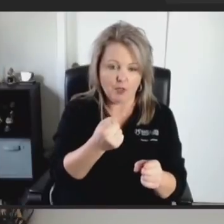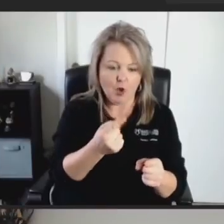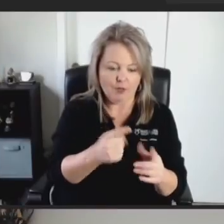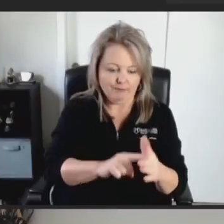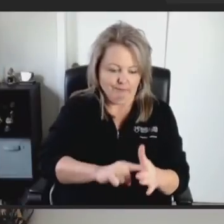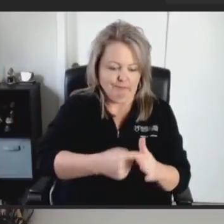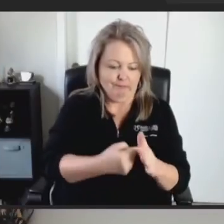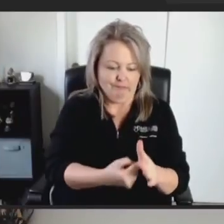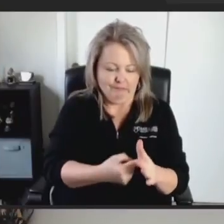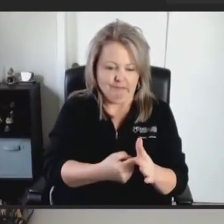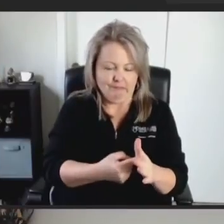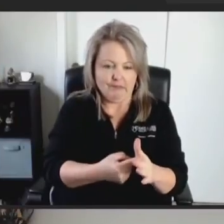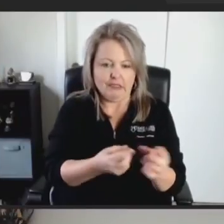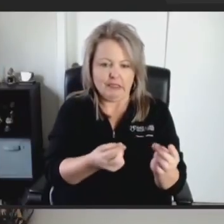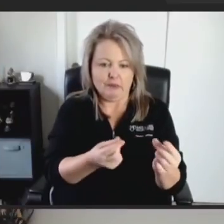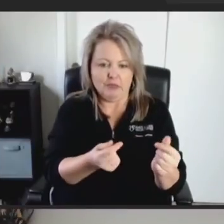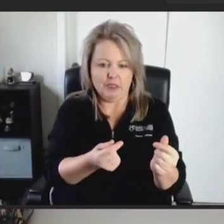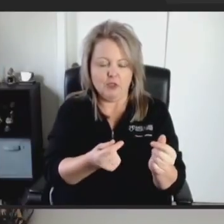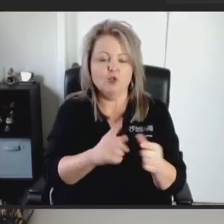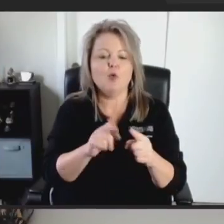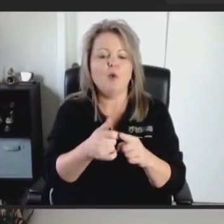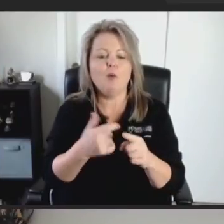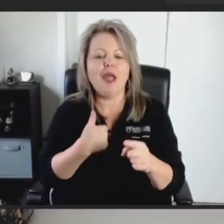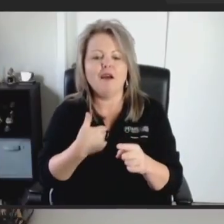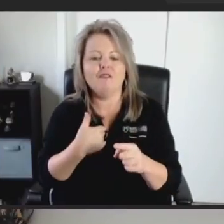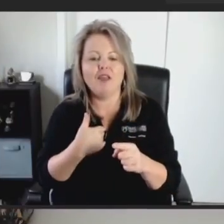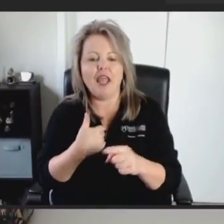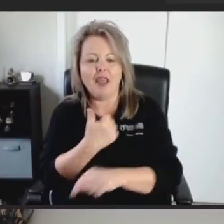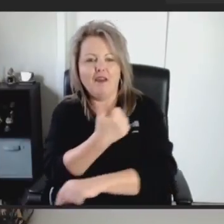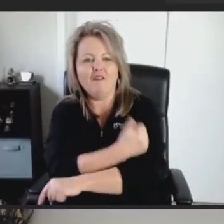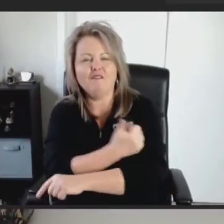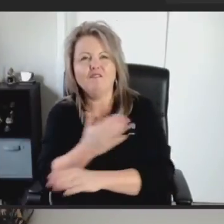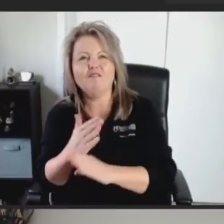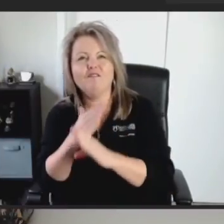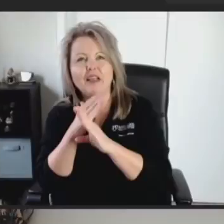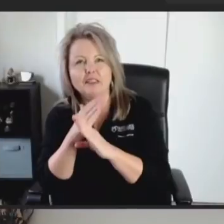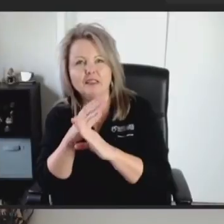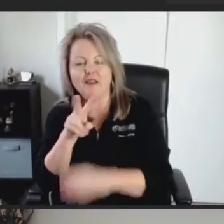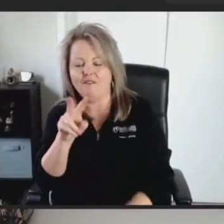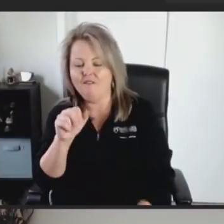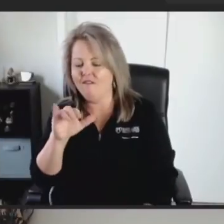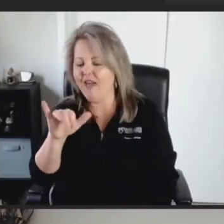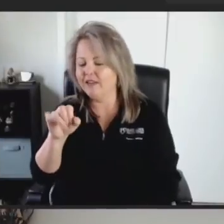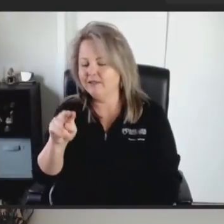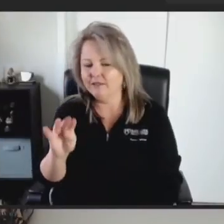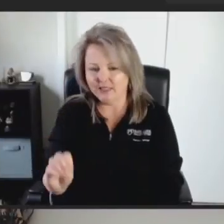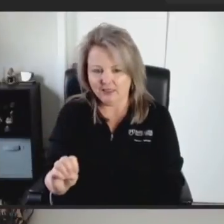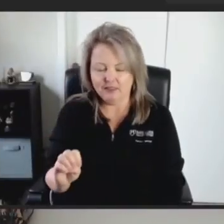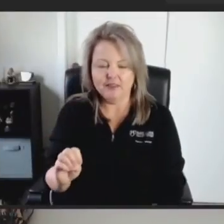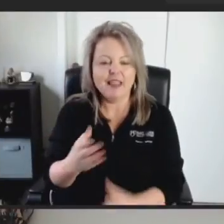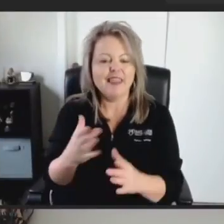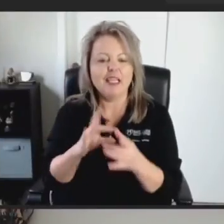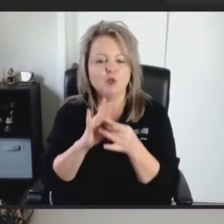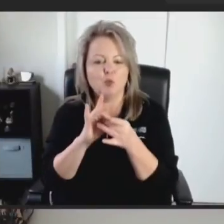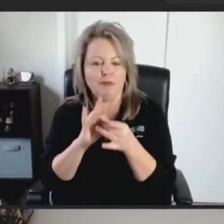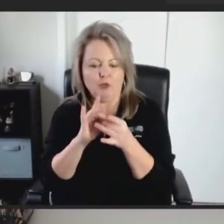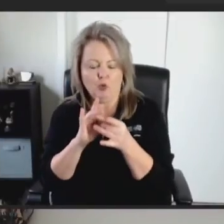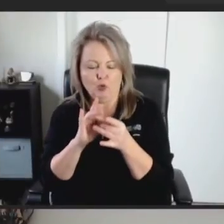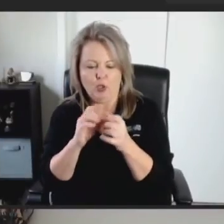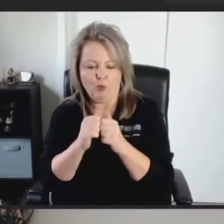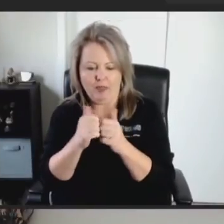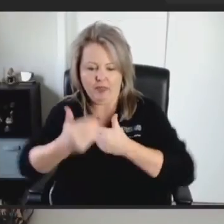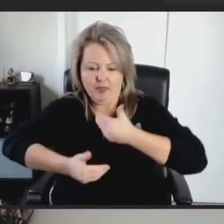in the instance when we have a vaccine, there's always going to be things that are associated in time. And